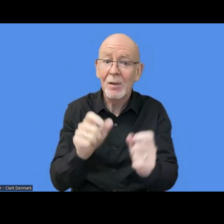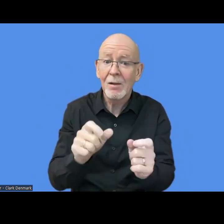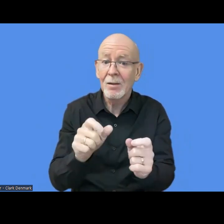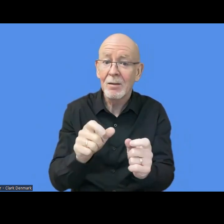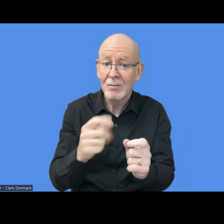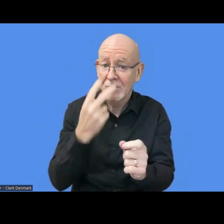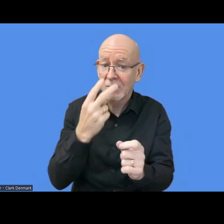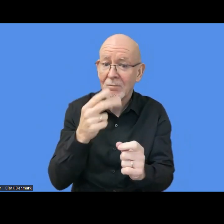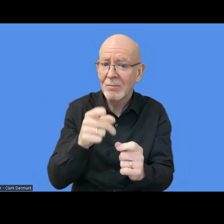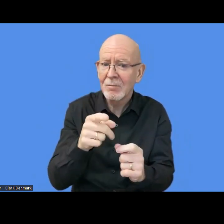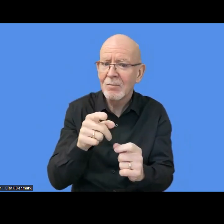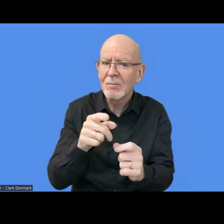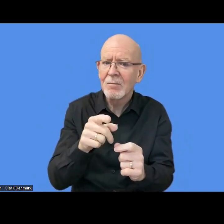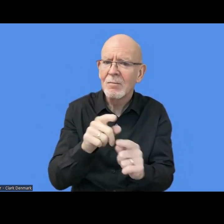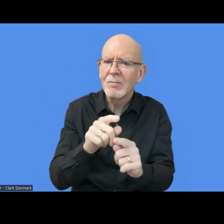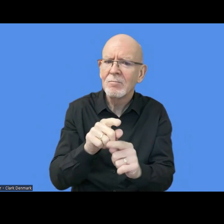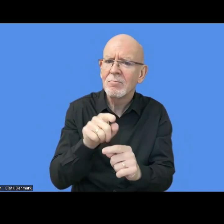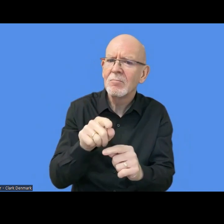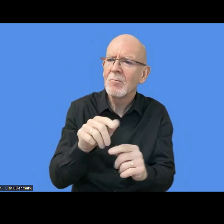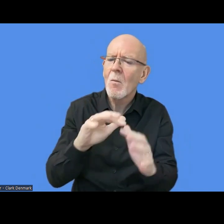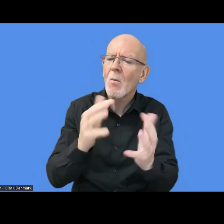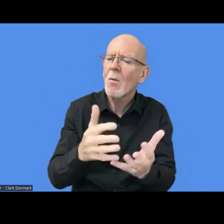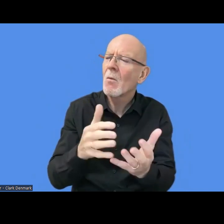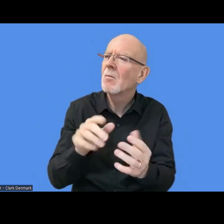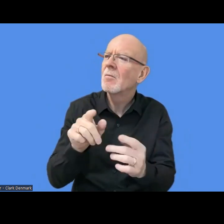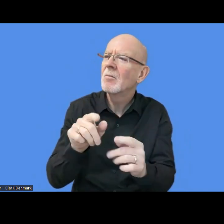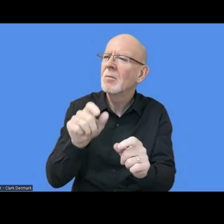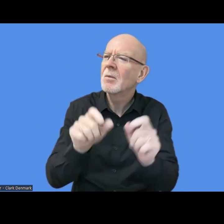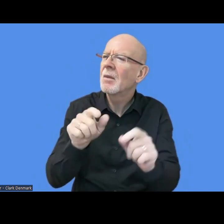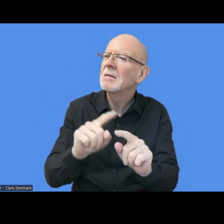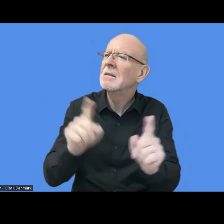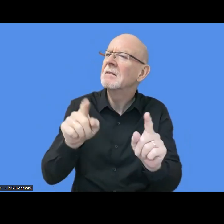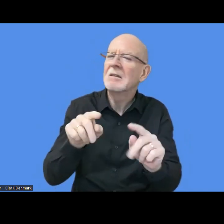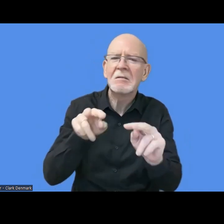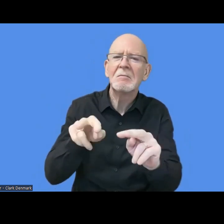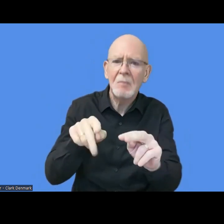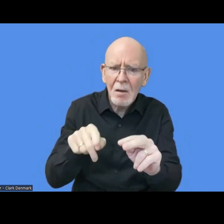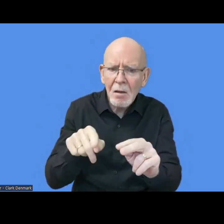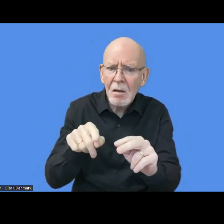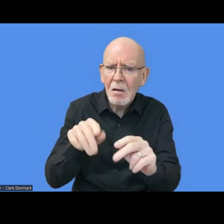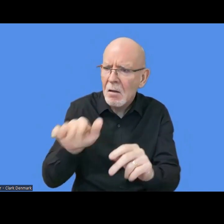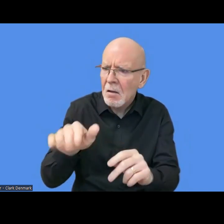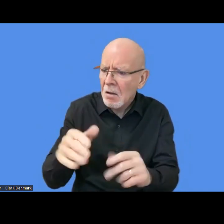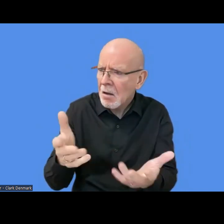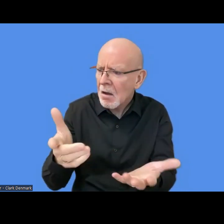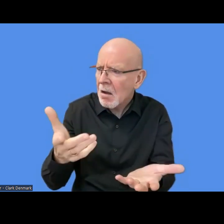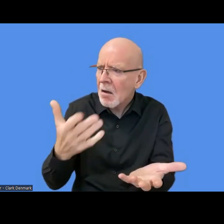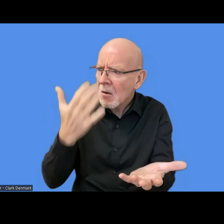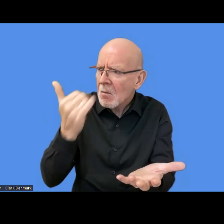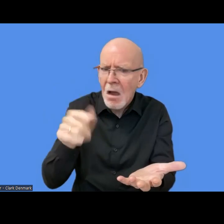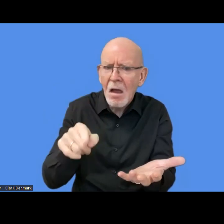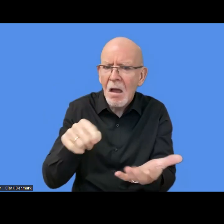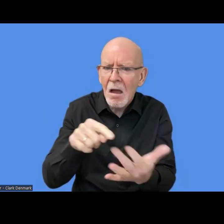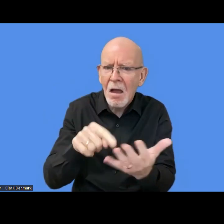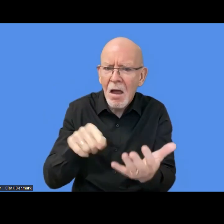the fresh questions that give us a completely different take on what needs to be done. And of course, that's why I'm saying when business comes